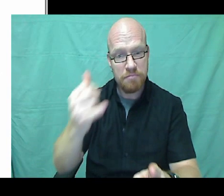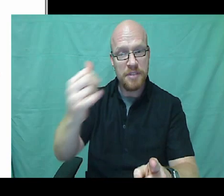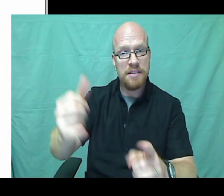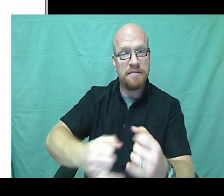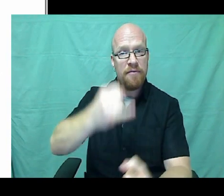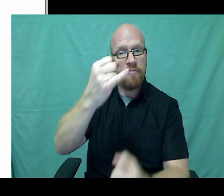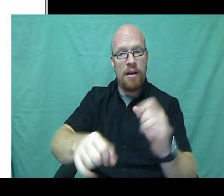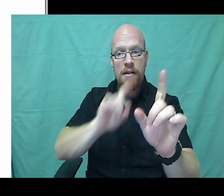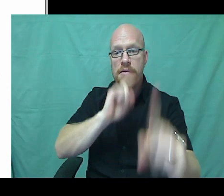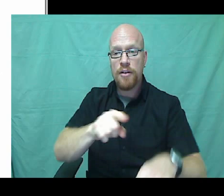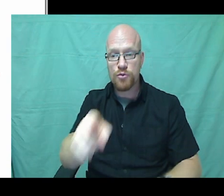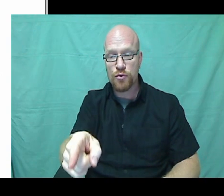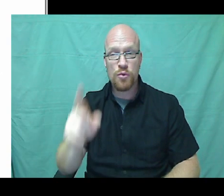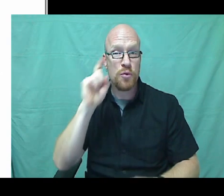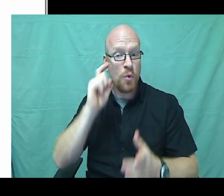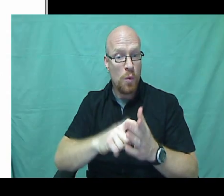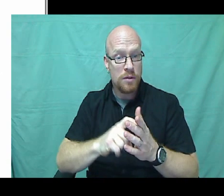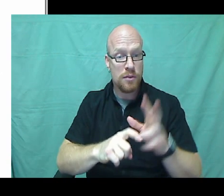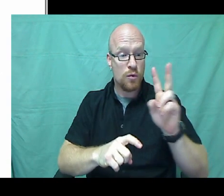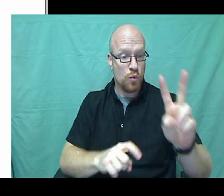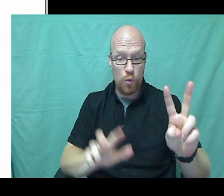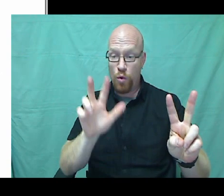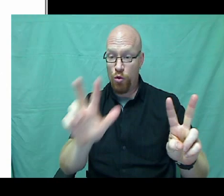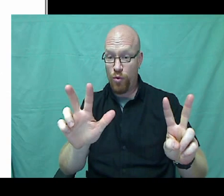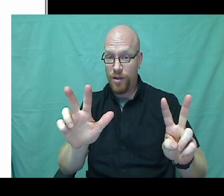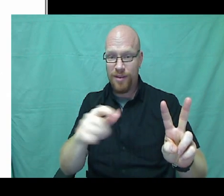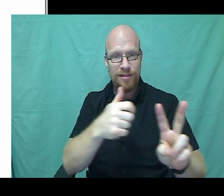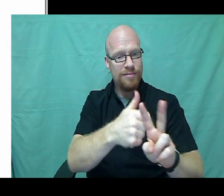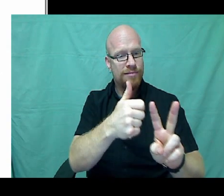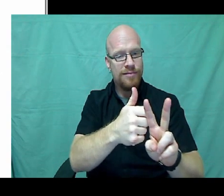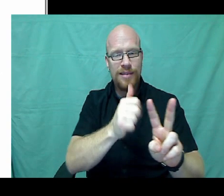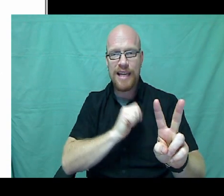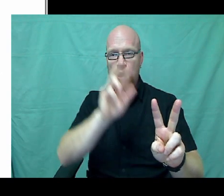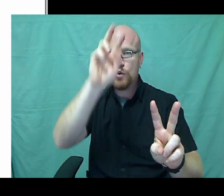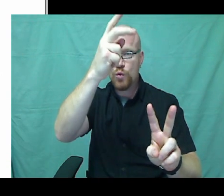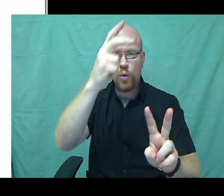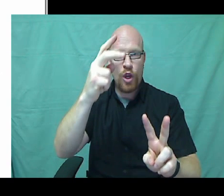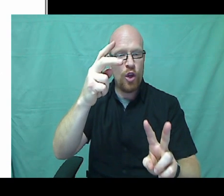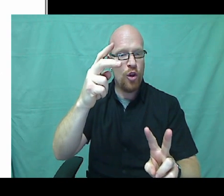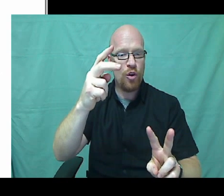Now that's the final answer, 6 x to the 7th.